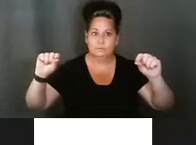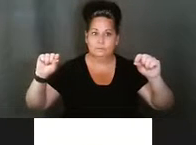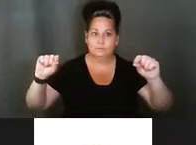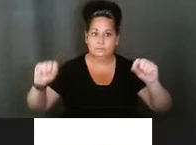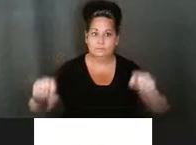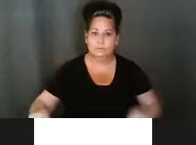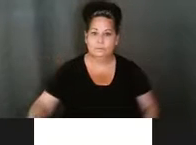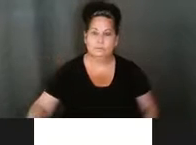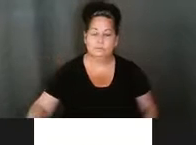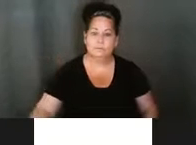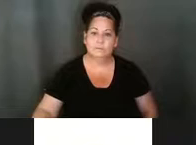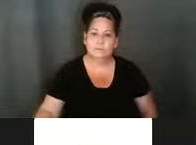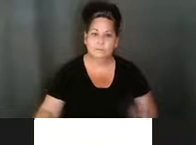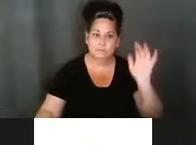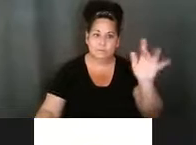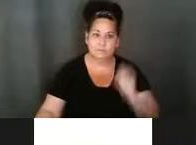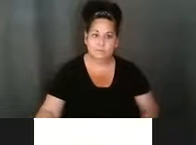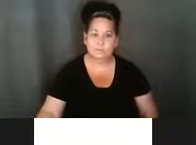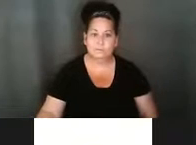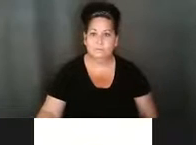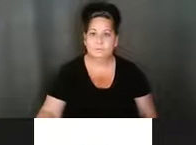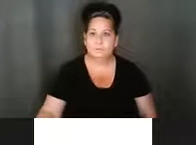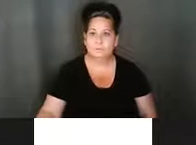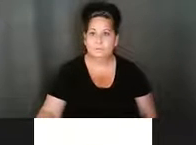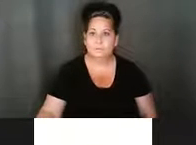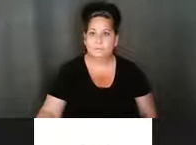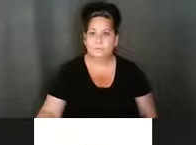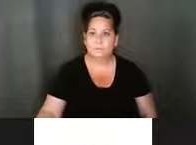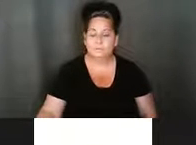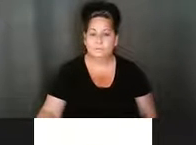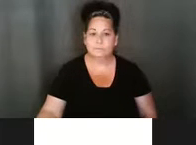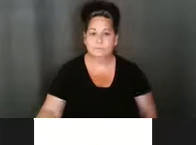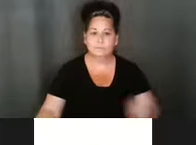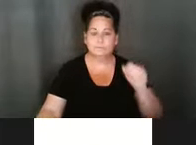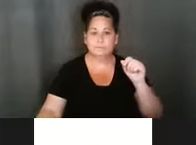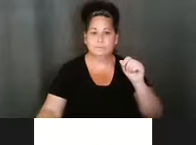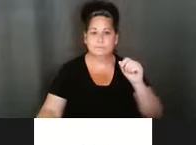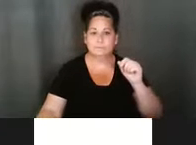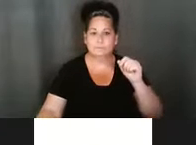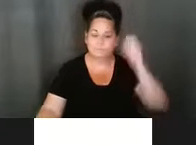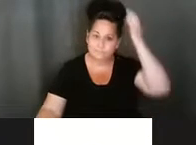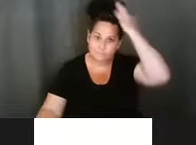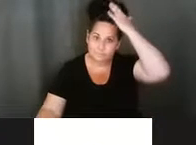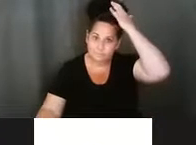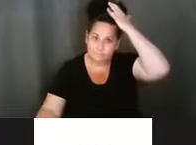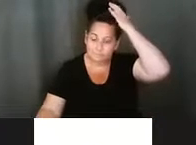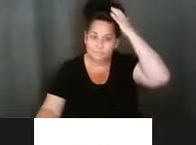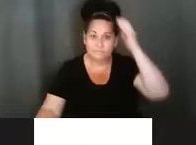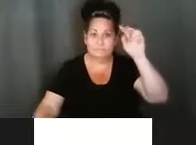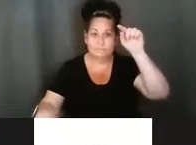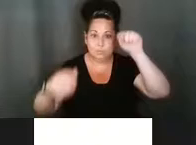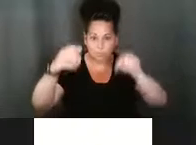Okay, you're gonna click where it says click here for important resources for in-person and virtual learning. You'll scroll